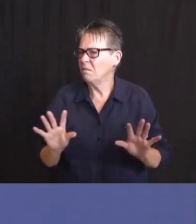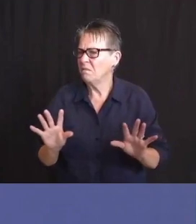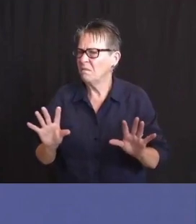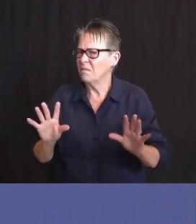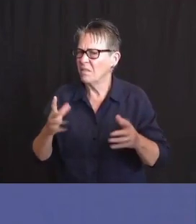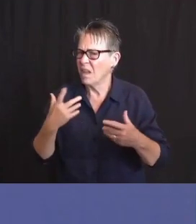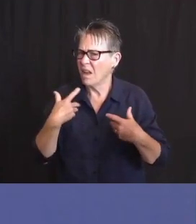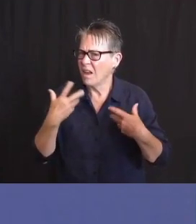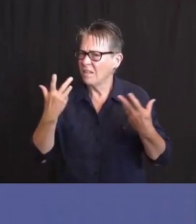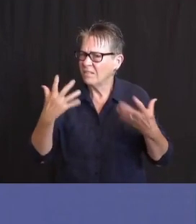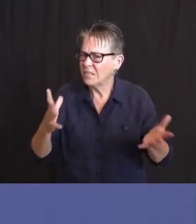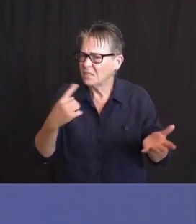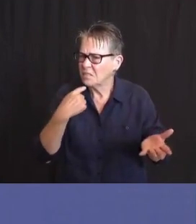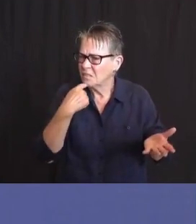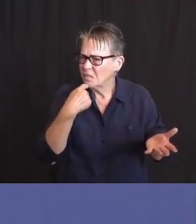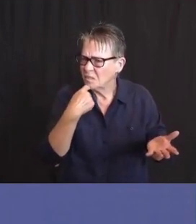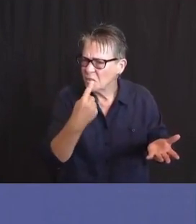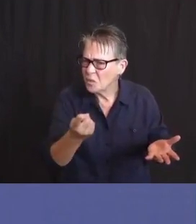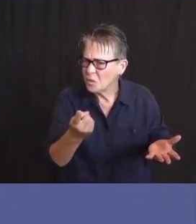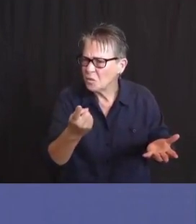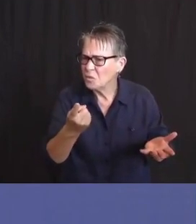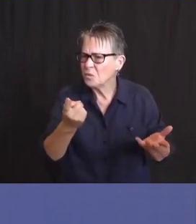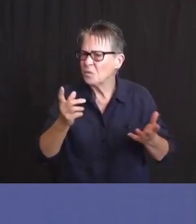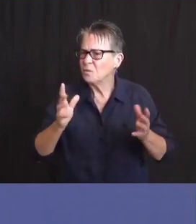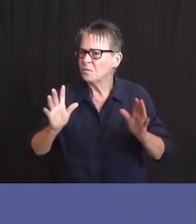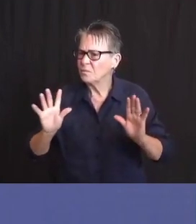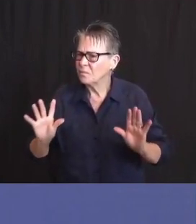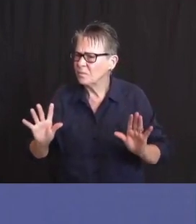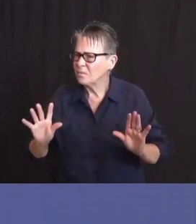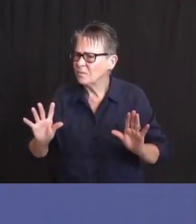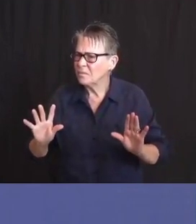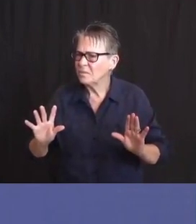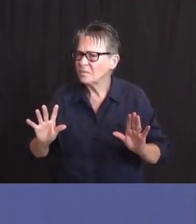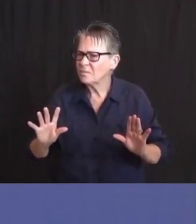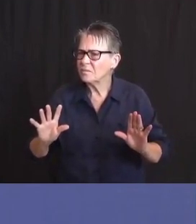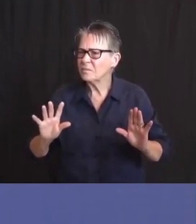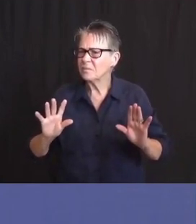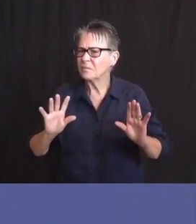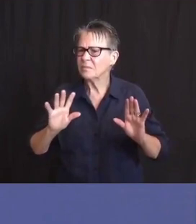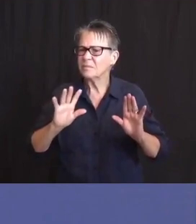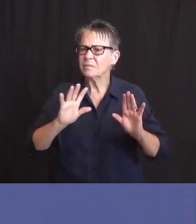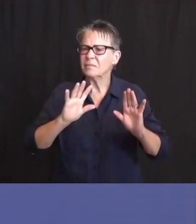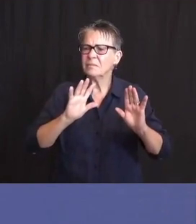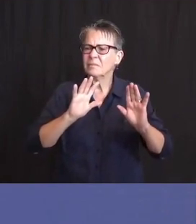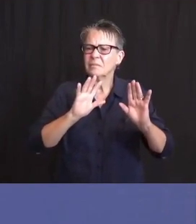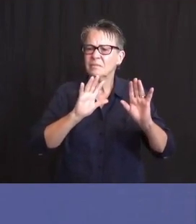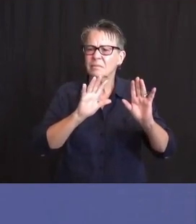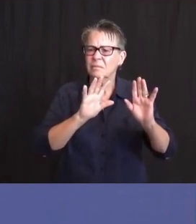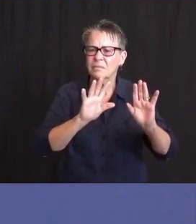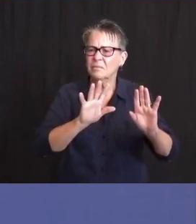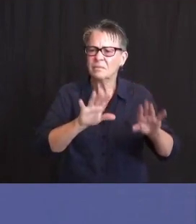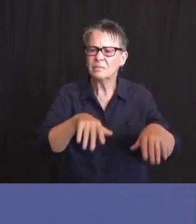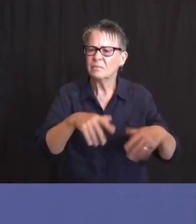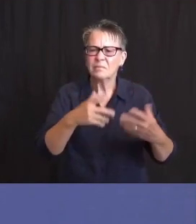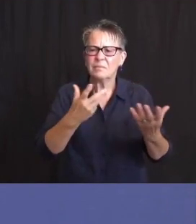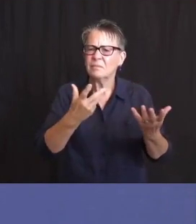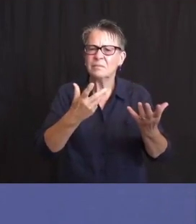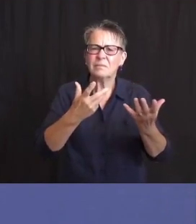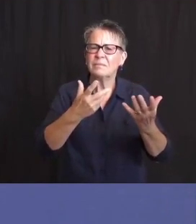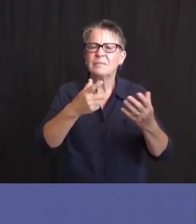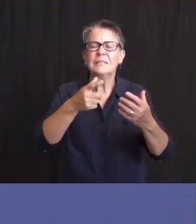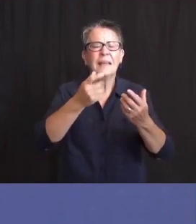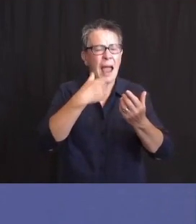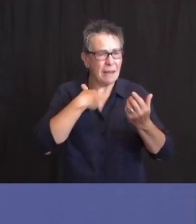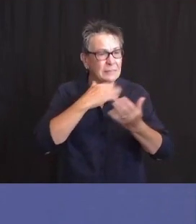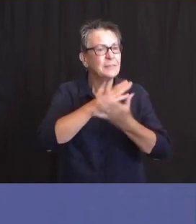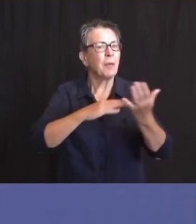and the flashing lights right now, whether it's enforcement or changing our policy. You should assume we're not going to sit